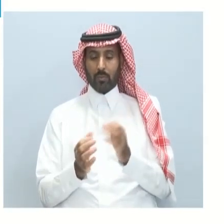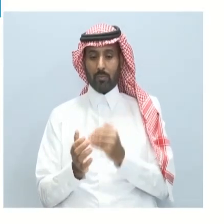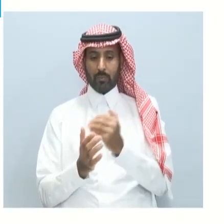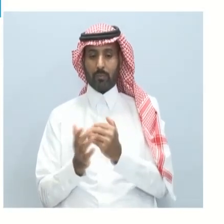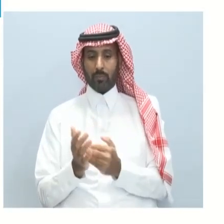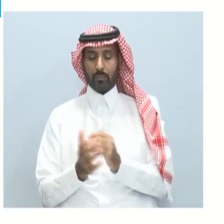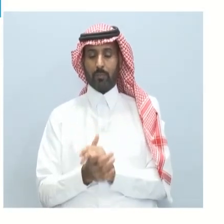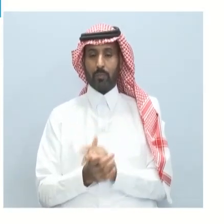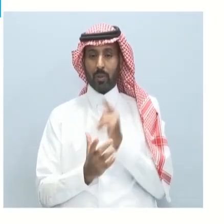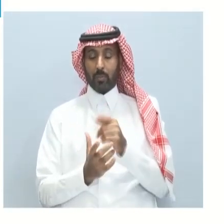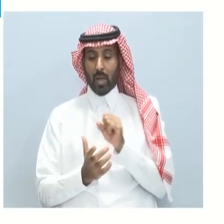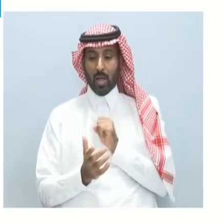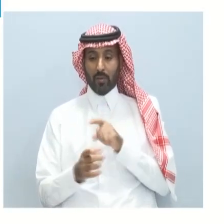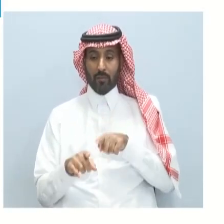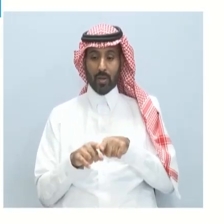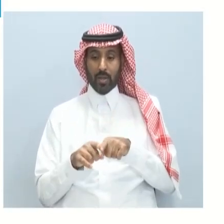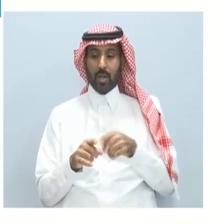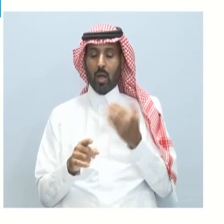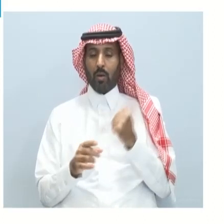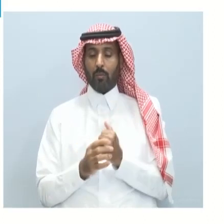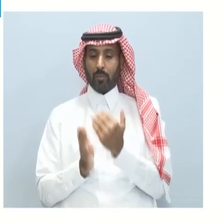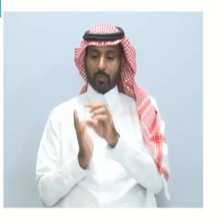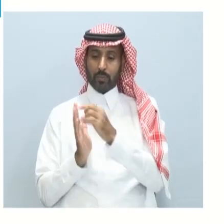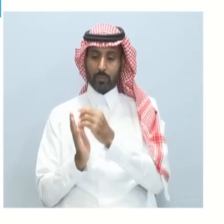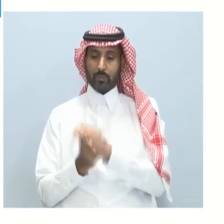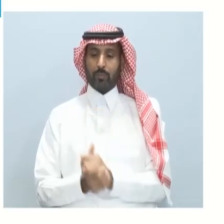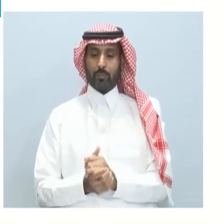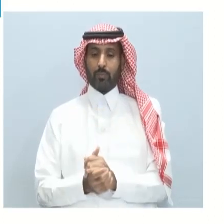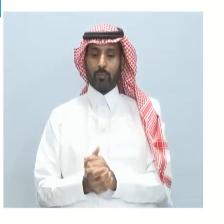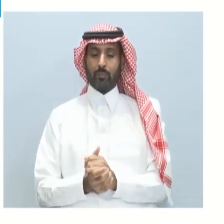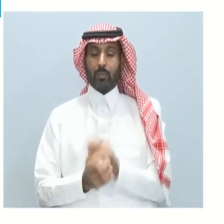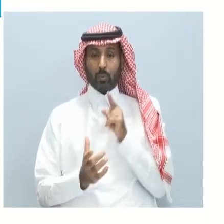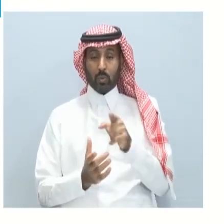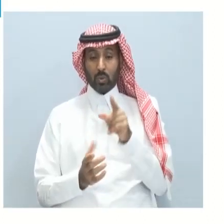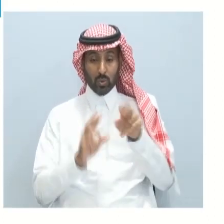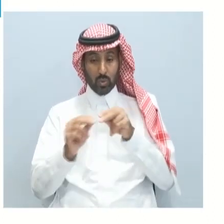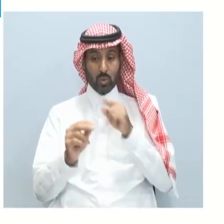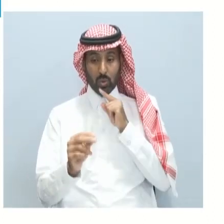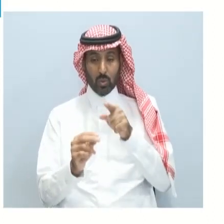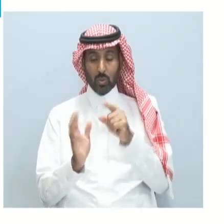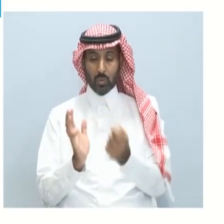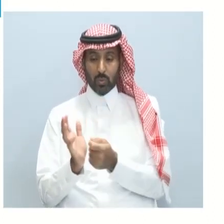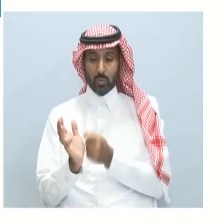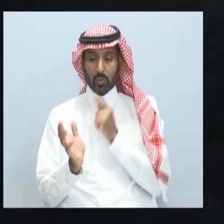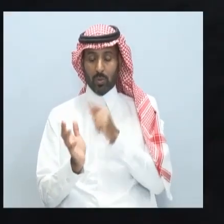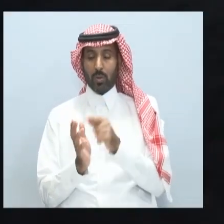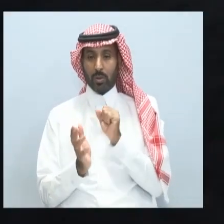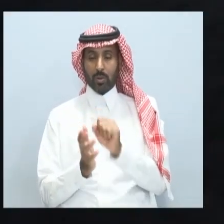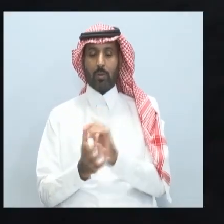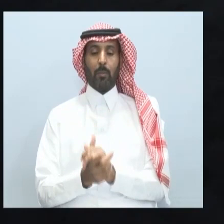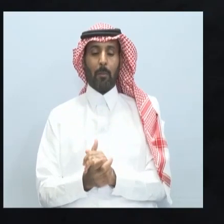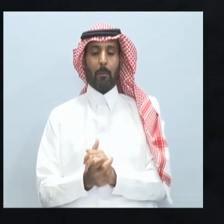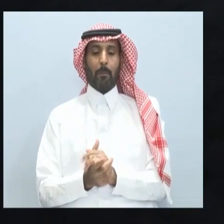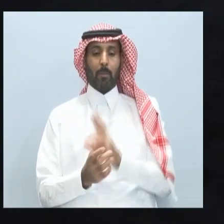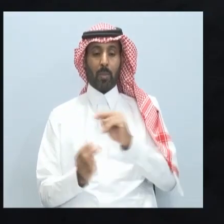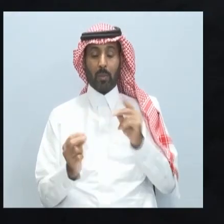essay, which is about my friends, as I chose as a title. Now you can choose your own title, you can choose something personal, you